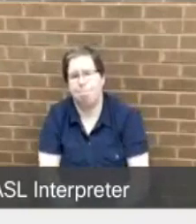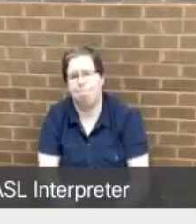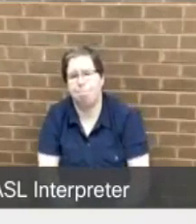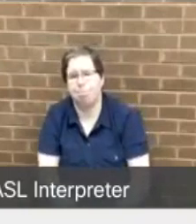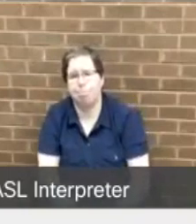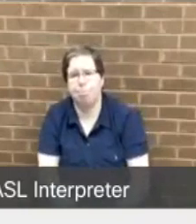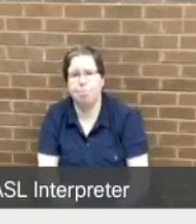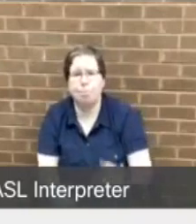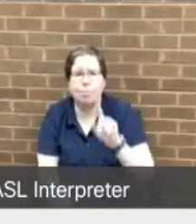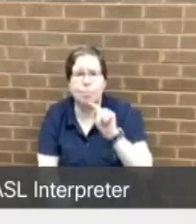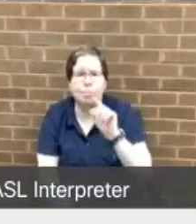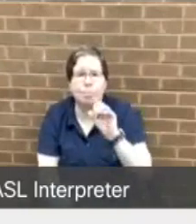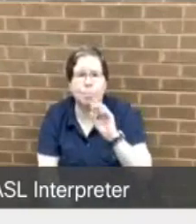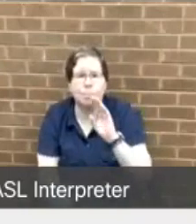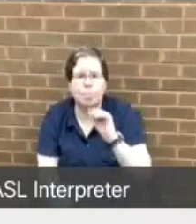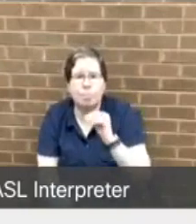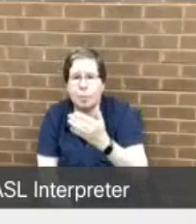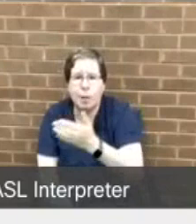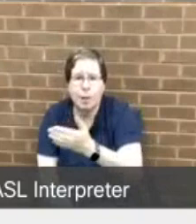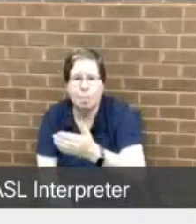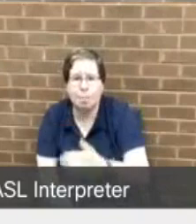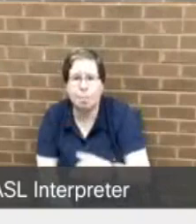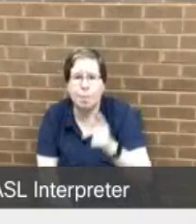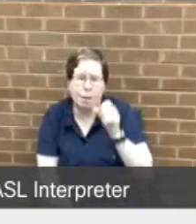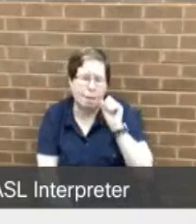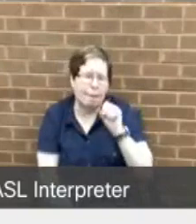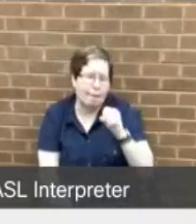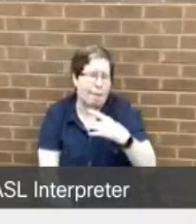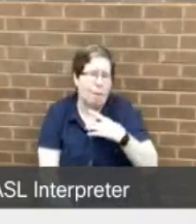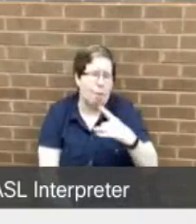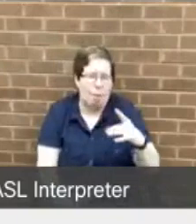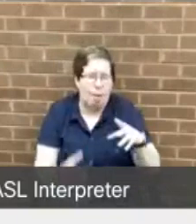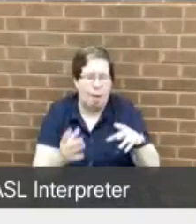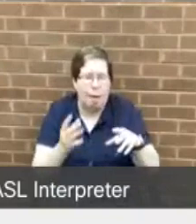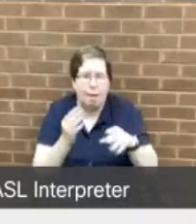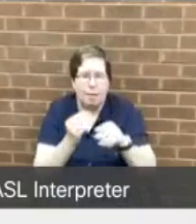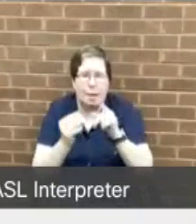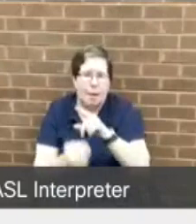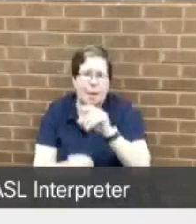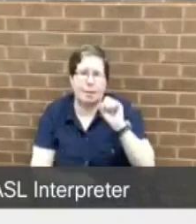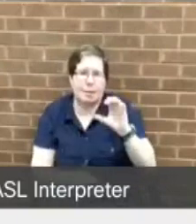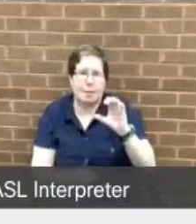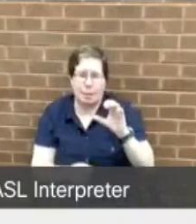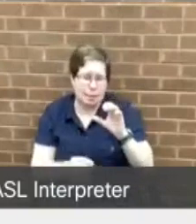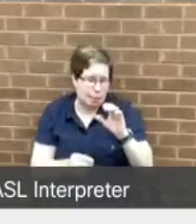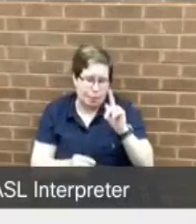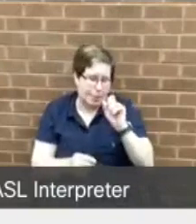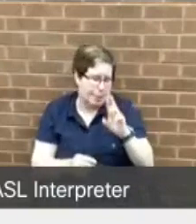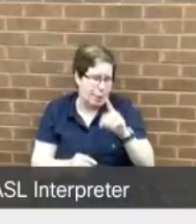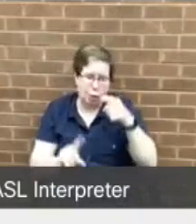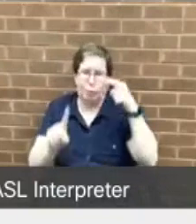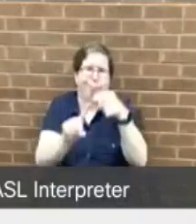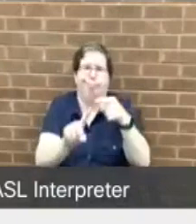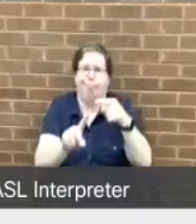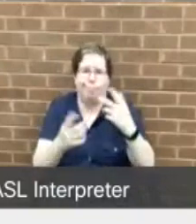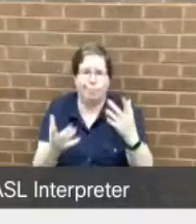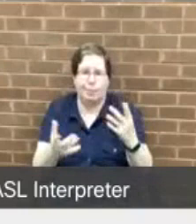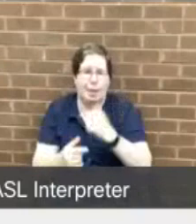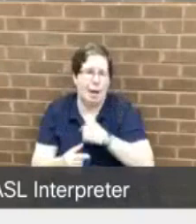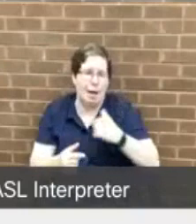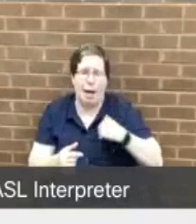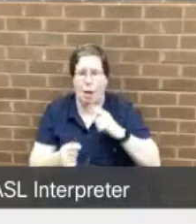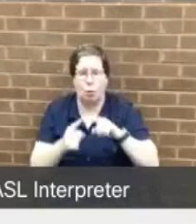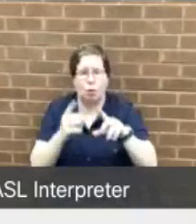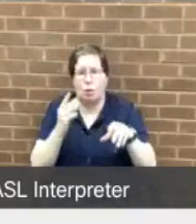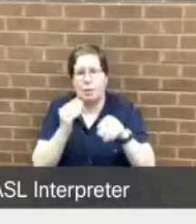Tim, Holly? Yeah, so just to add on to that, Secretary Slater hit the nail on the head on that. I would just simply